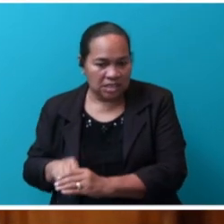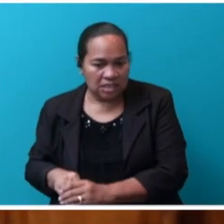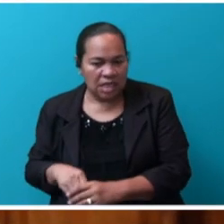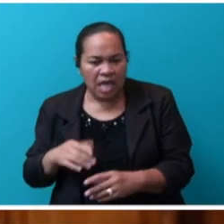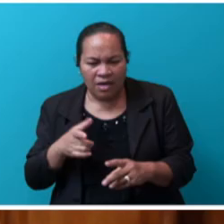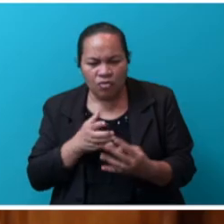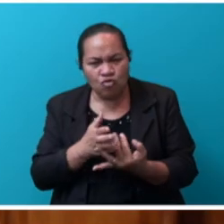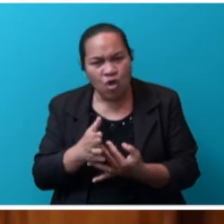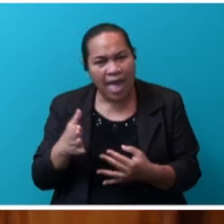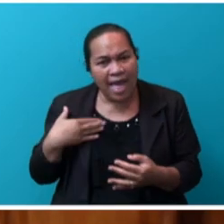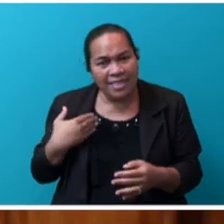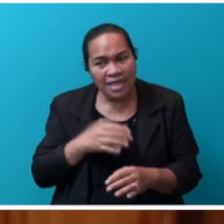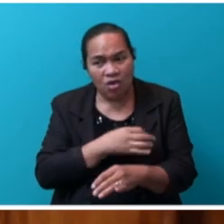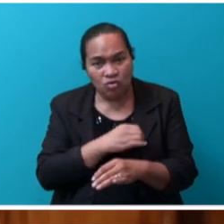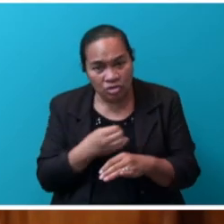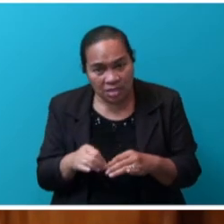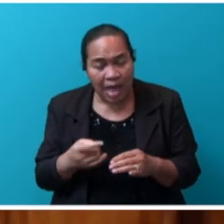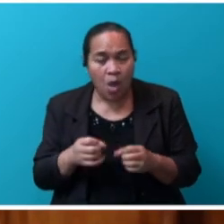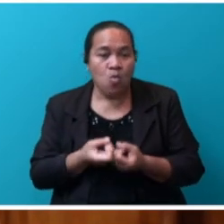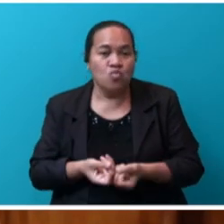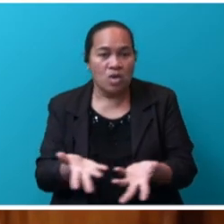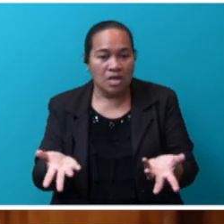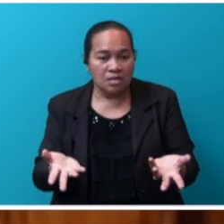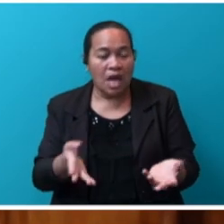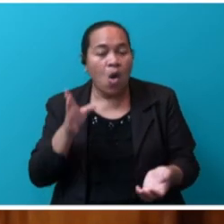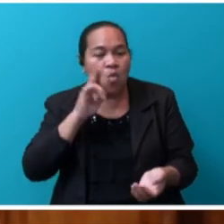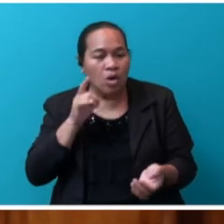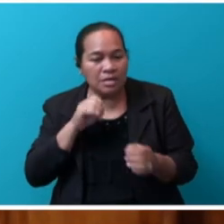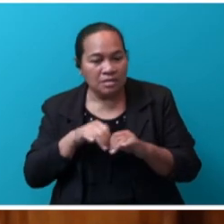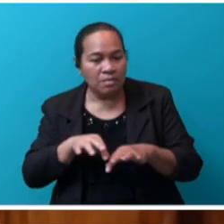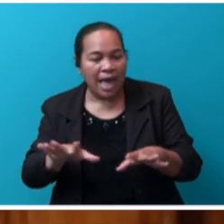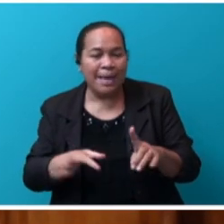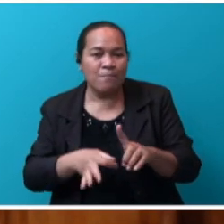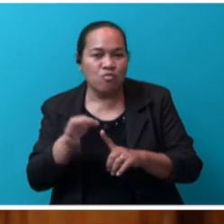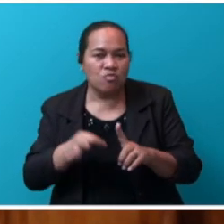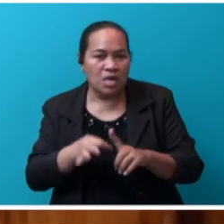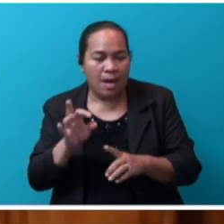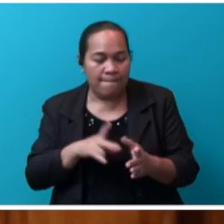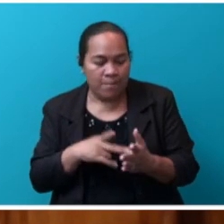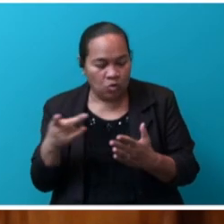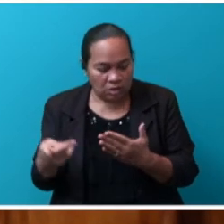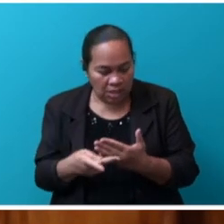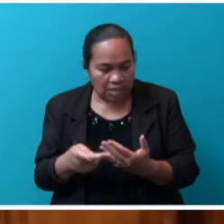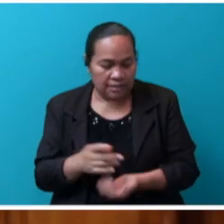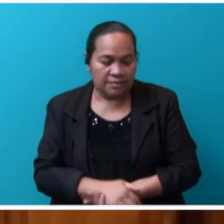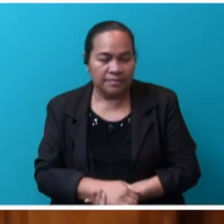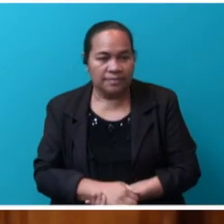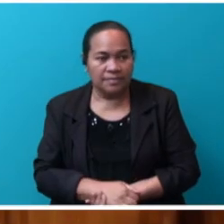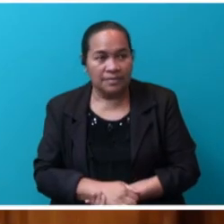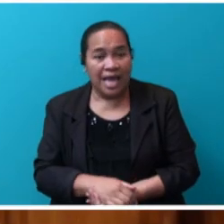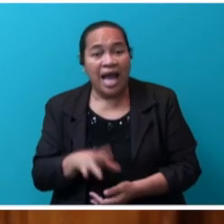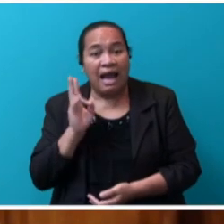Ocean and Waste and Water Supply Improvement Project. Mr. Speaker, sir, time and